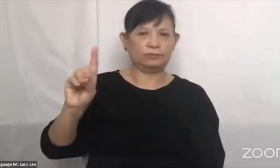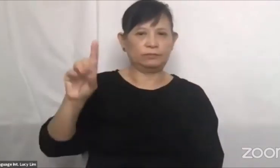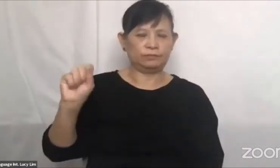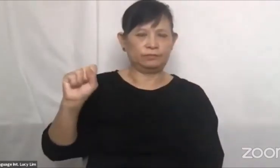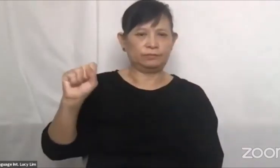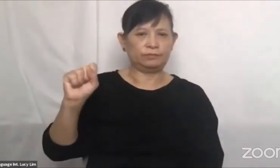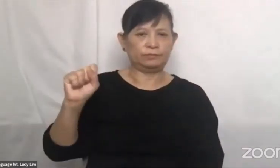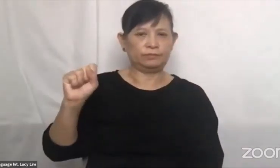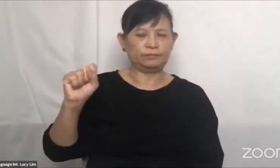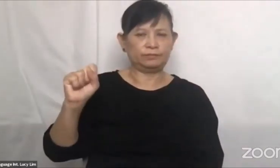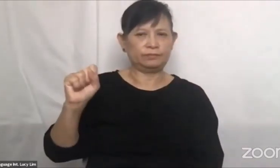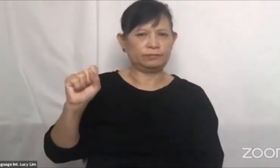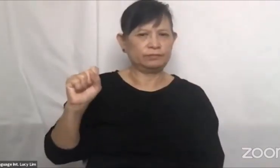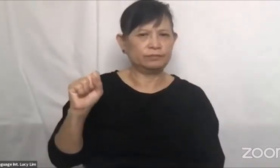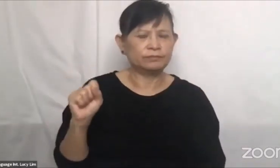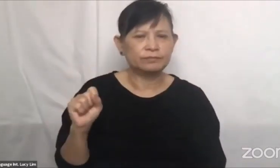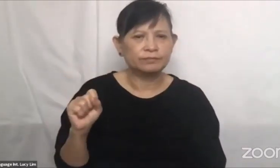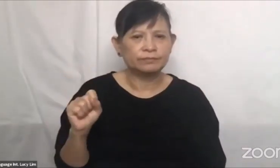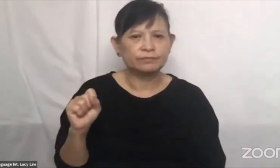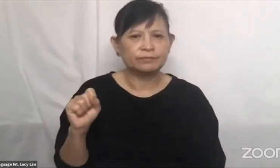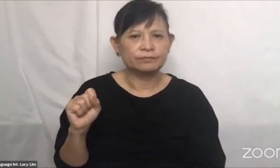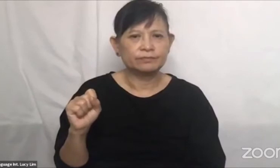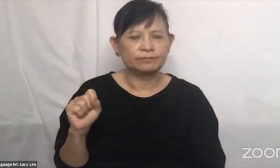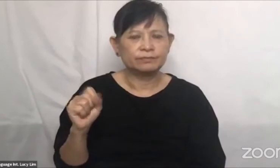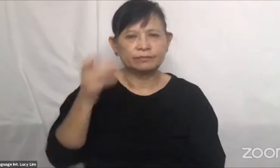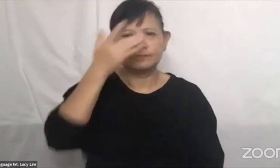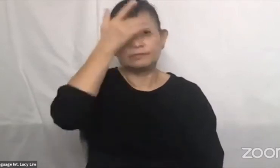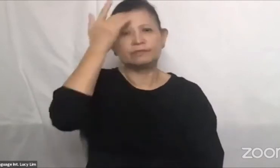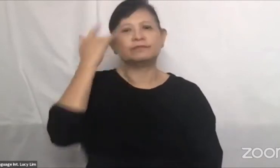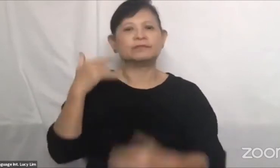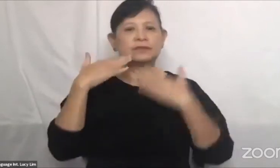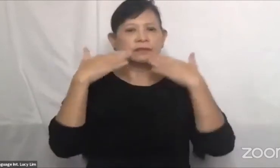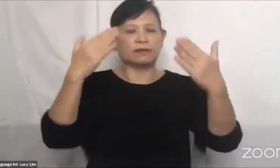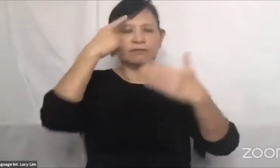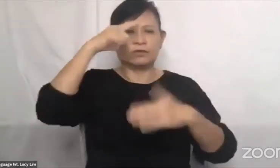Well, thank you for the questions.